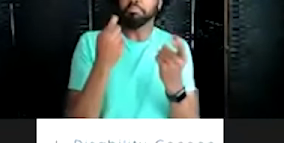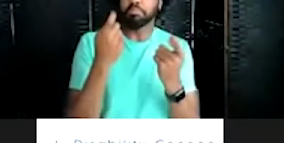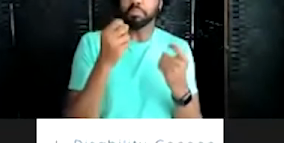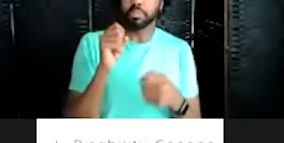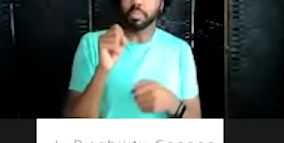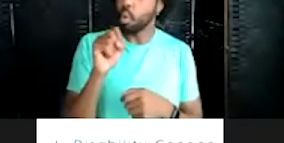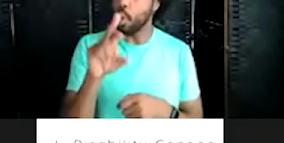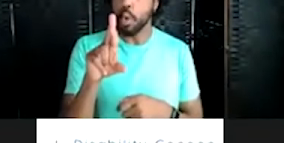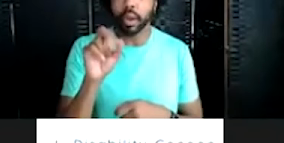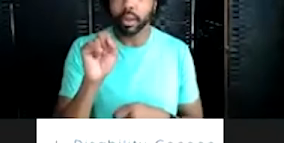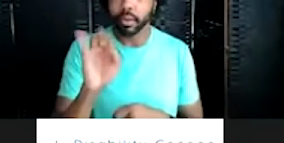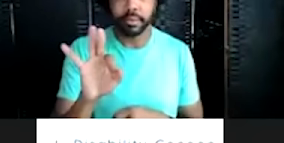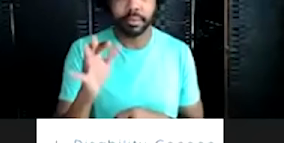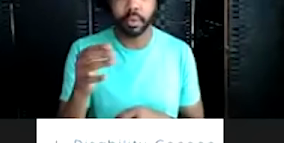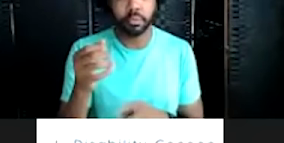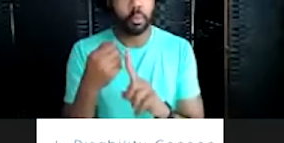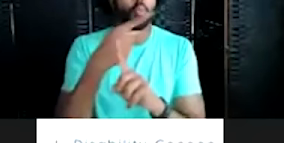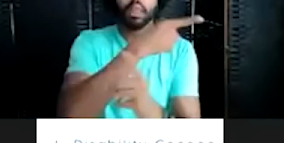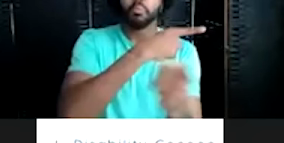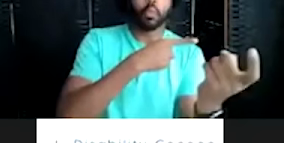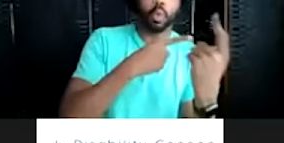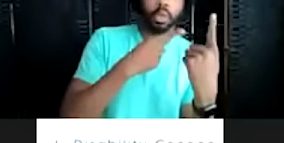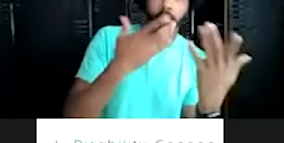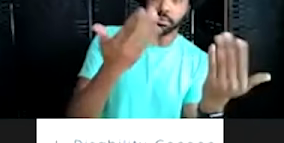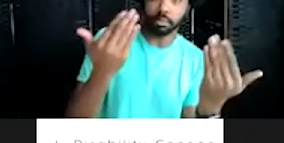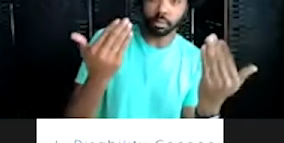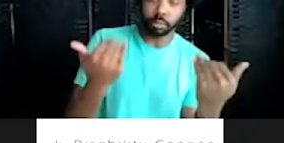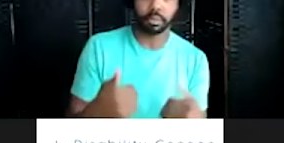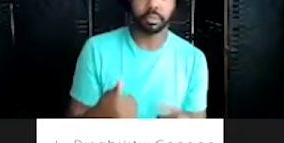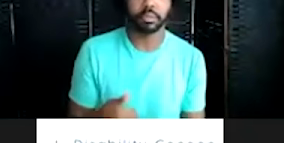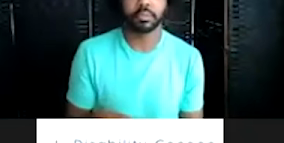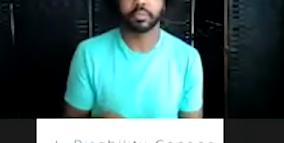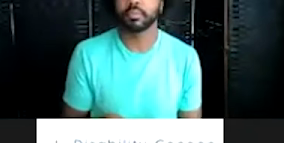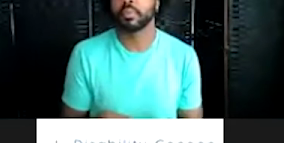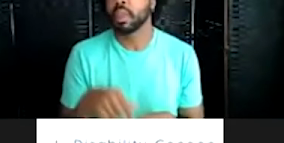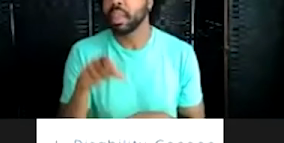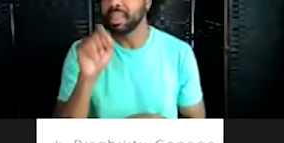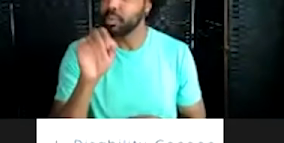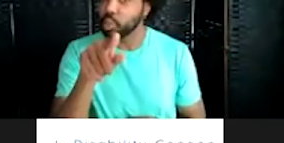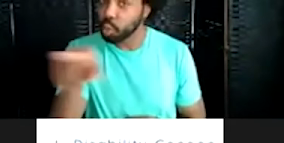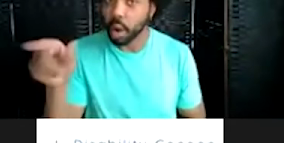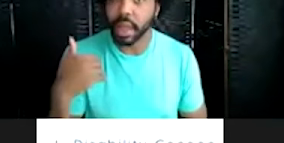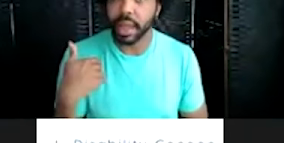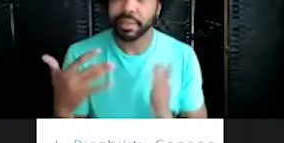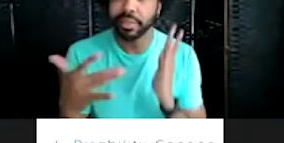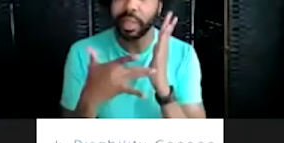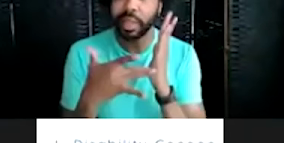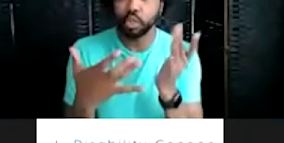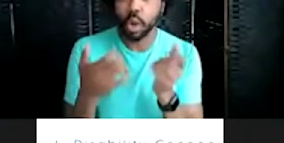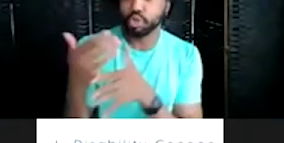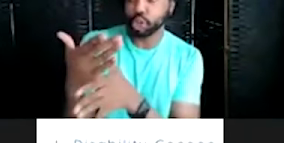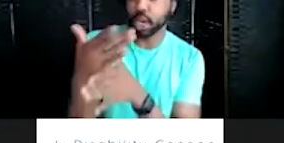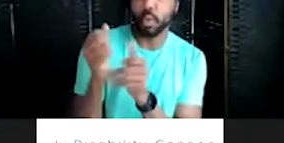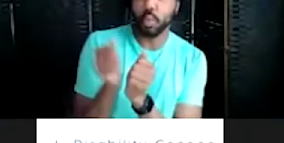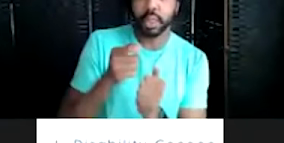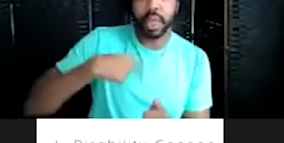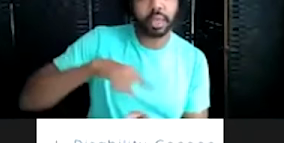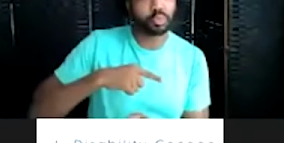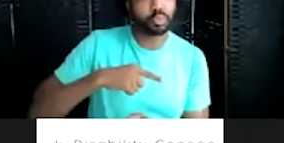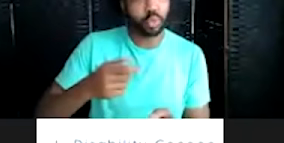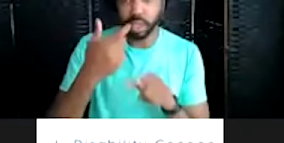any other random questions that you'd like to ask us. Or if you have some technology that you want to share with us that we're always interested in hearing about new